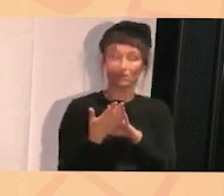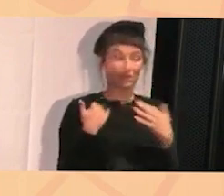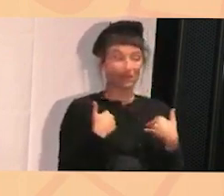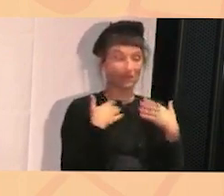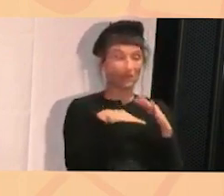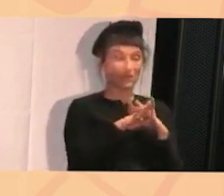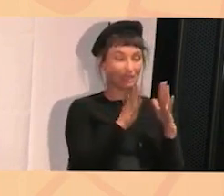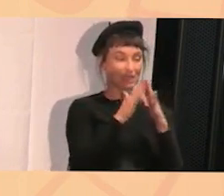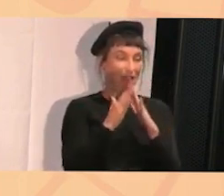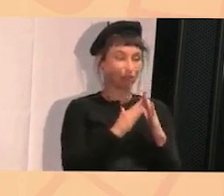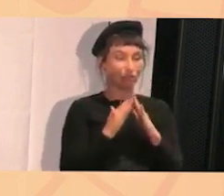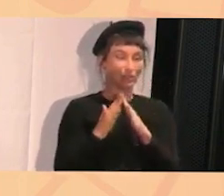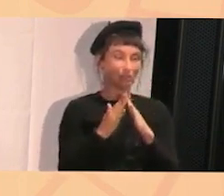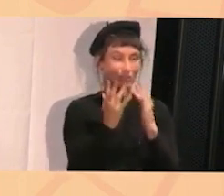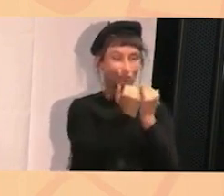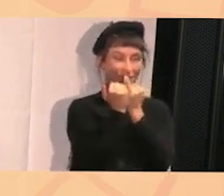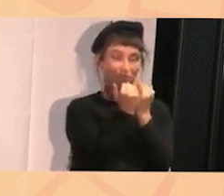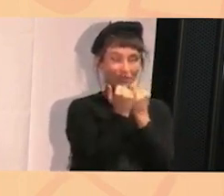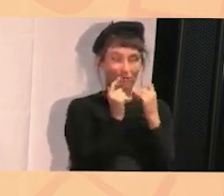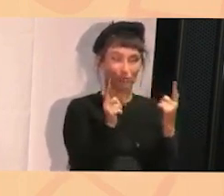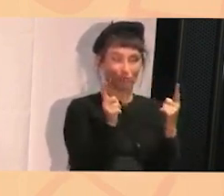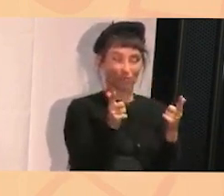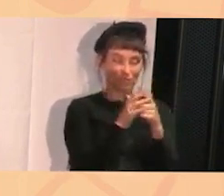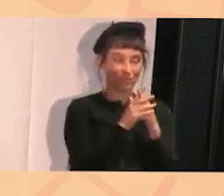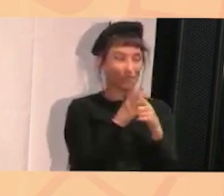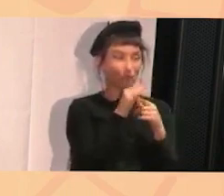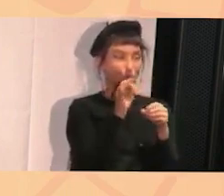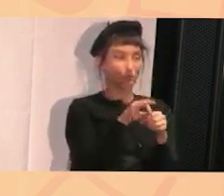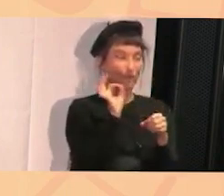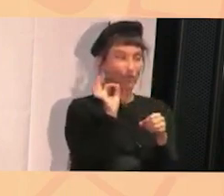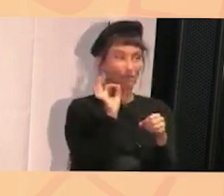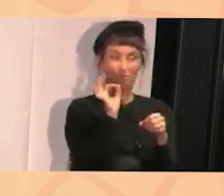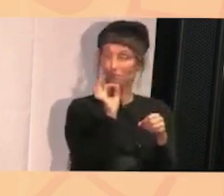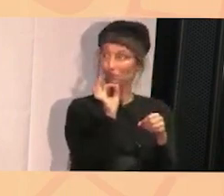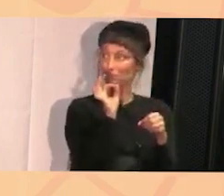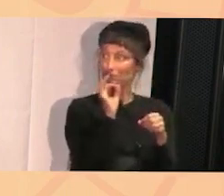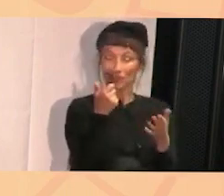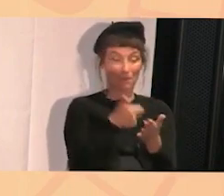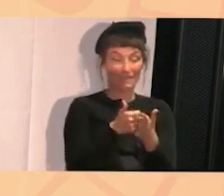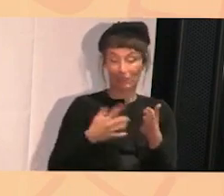they're overcrowded now, and that became out of that referendum where the basic wage.